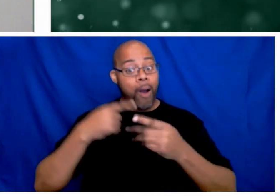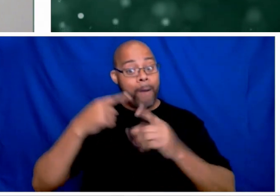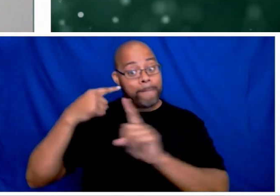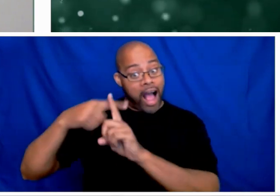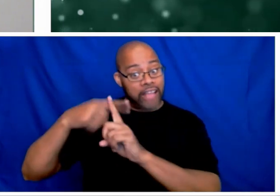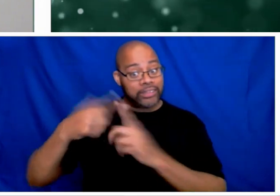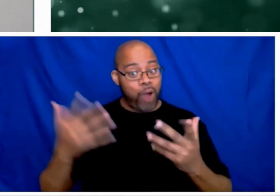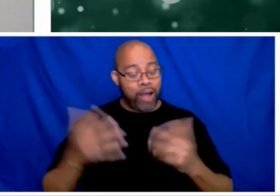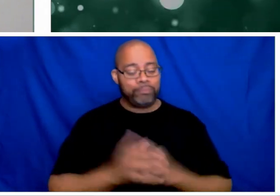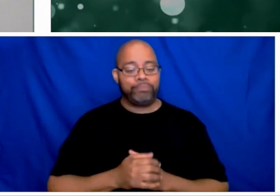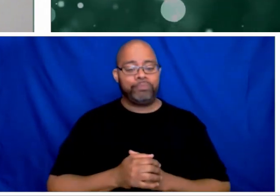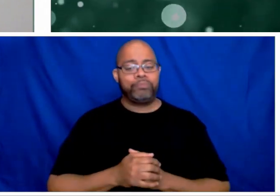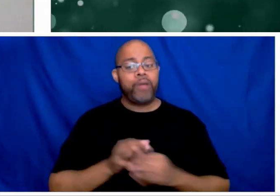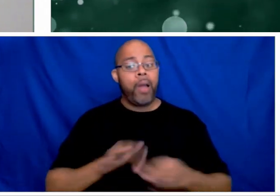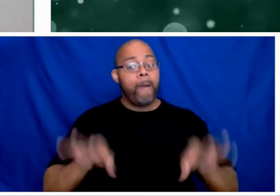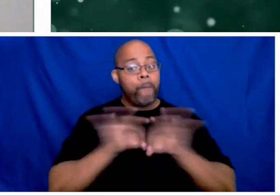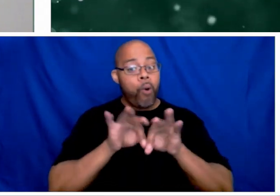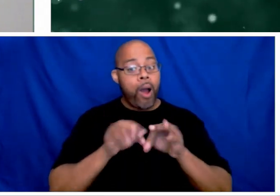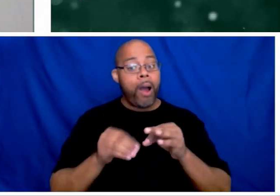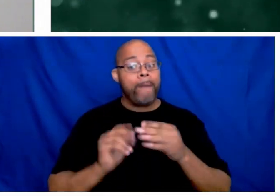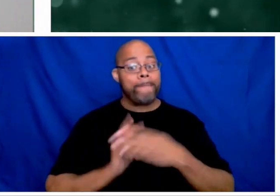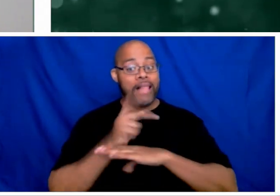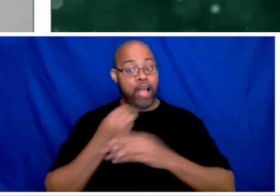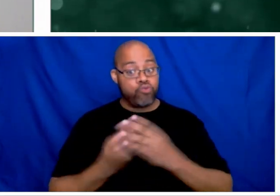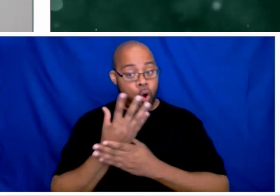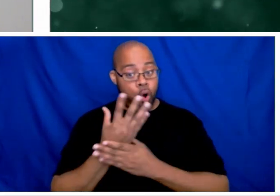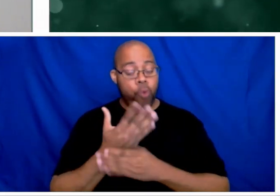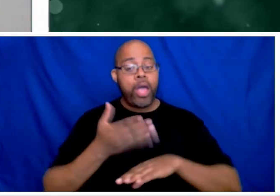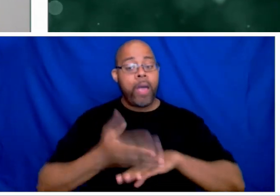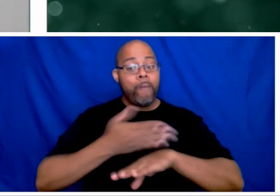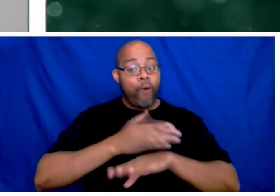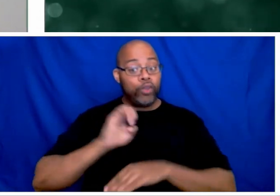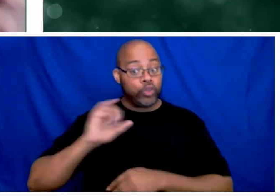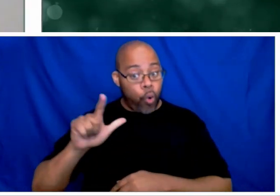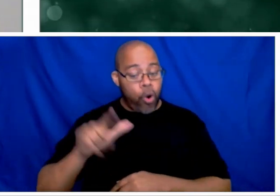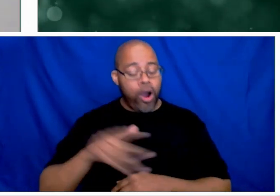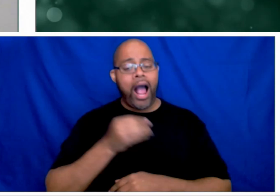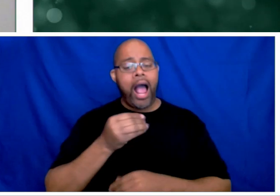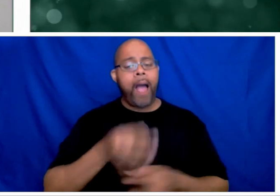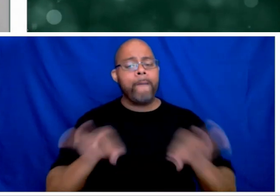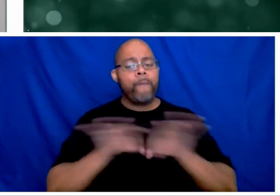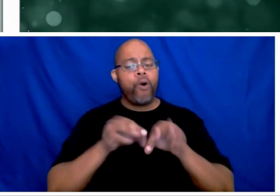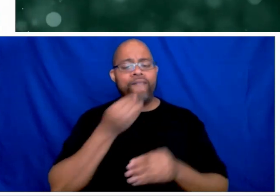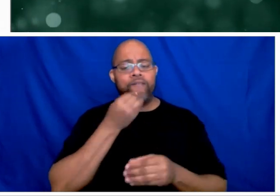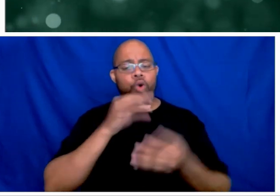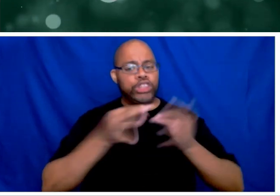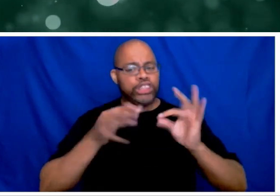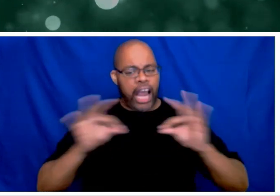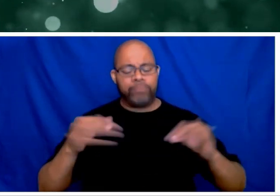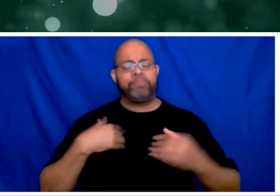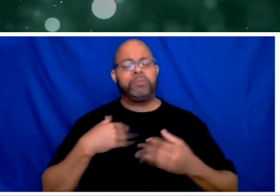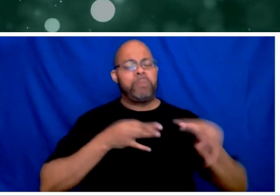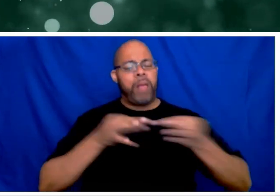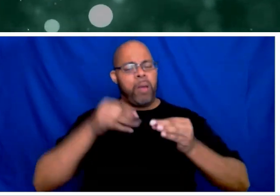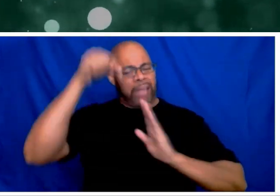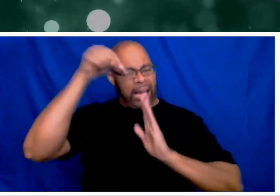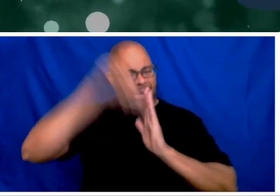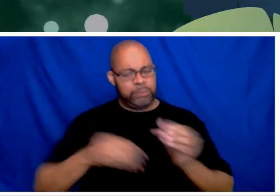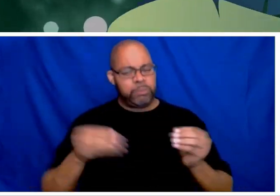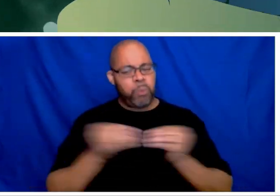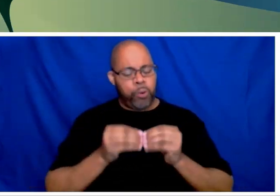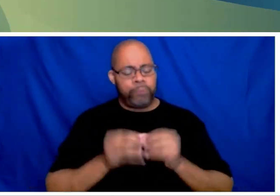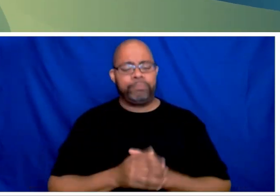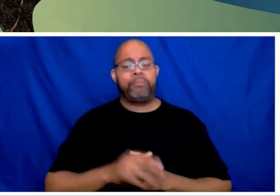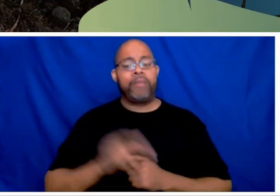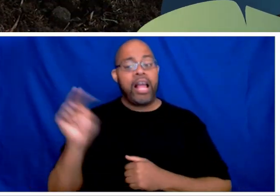is essential for plant growth, it improves soil fertility, and it's essential for the food chain. So let's break those things down, shall we? Nitrogen is an